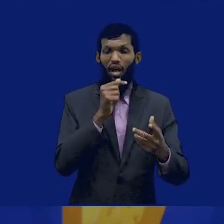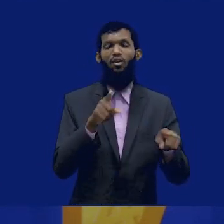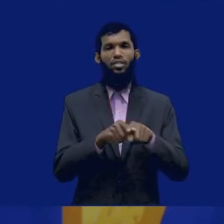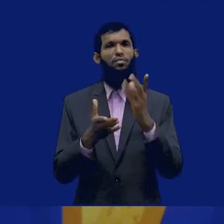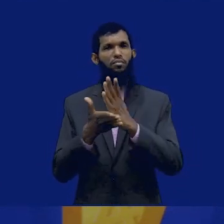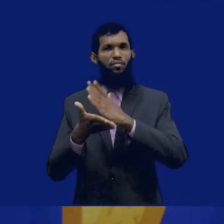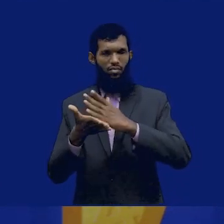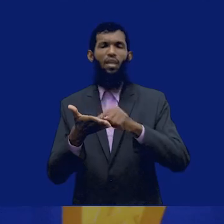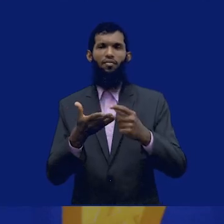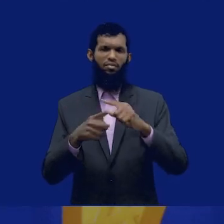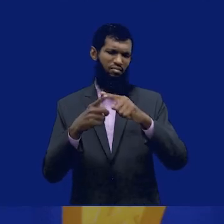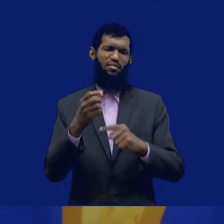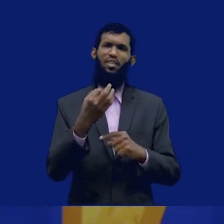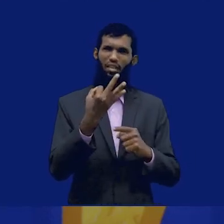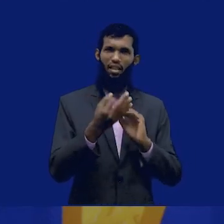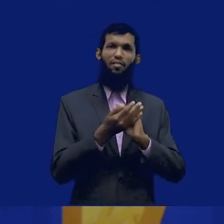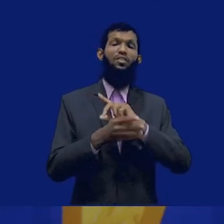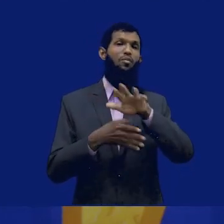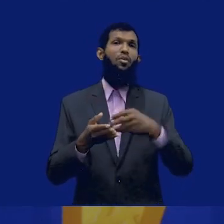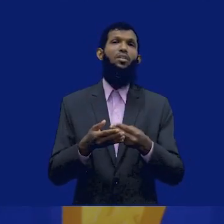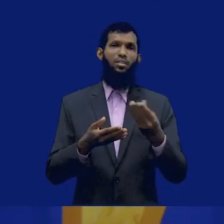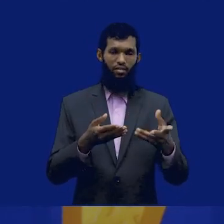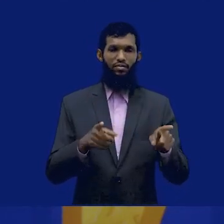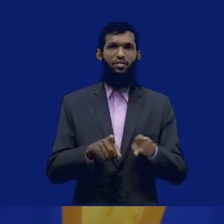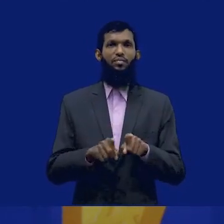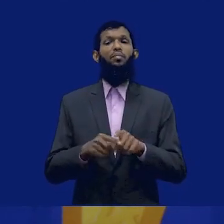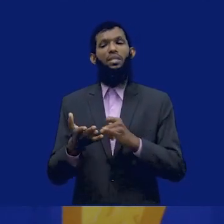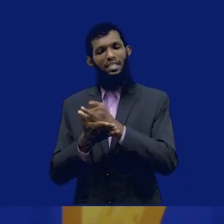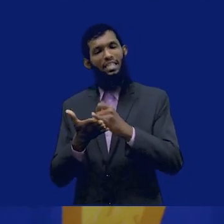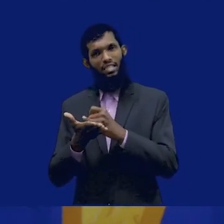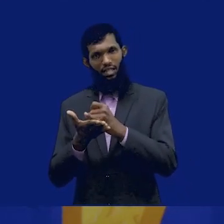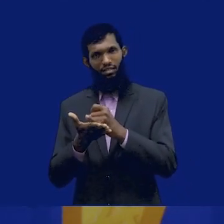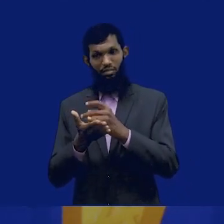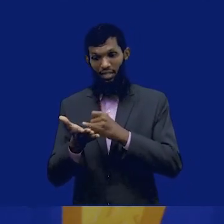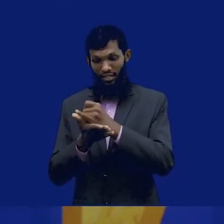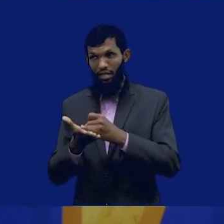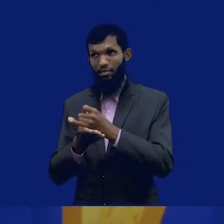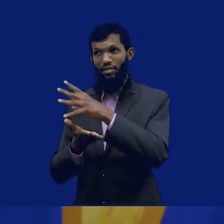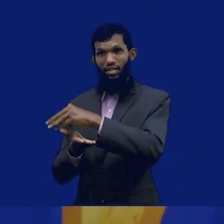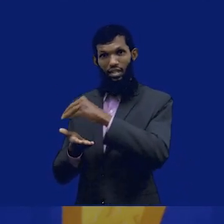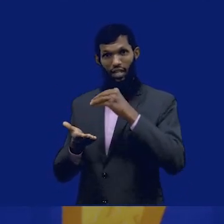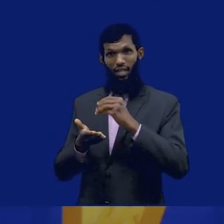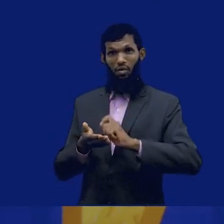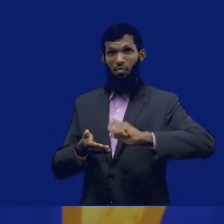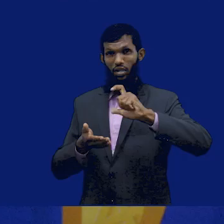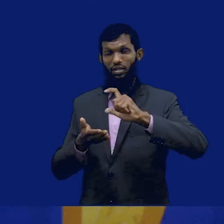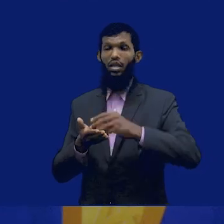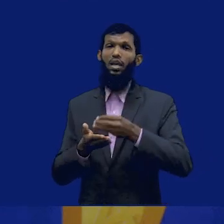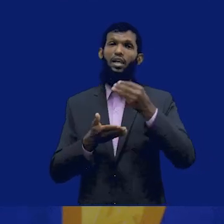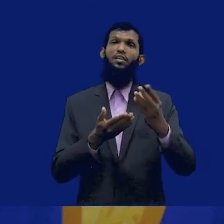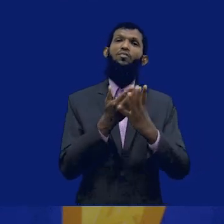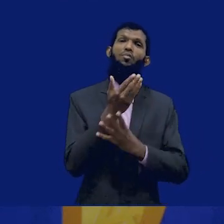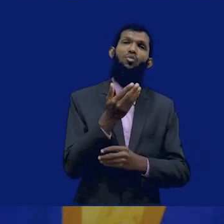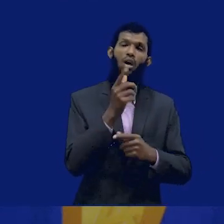subhanahu wa ta'ala has mentioned it. So in other words, that is what zakat is. So what is the purpose of zakat?